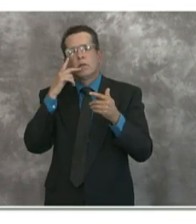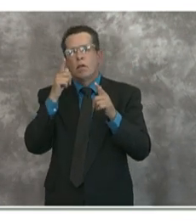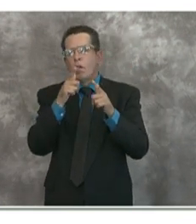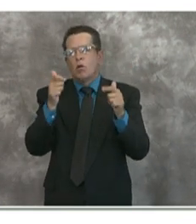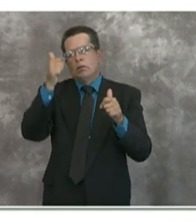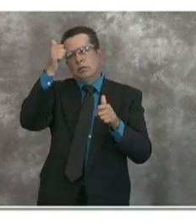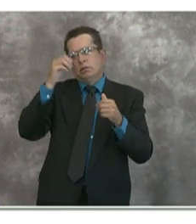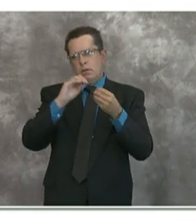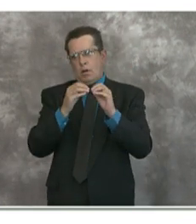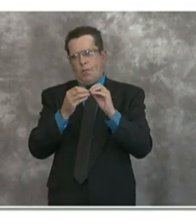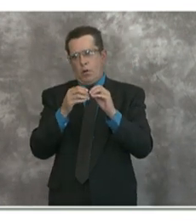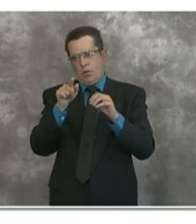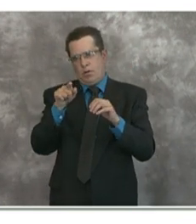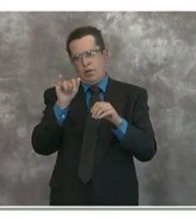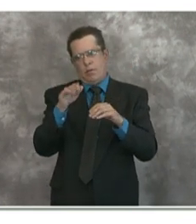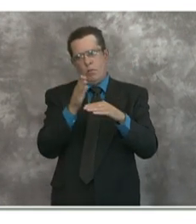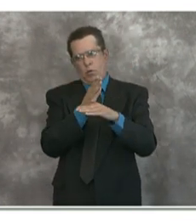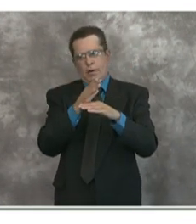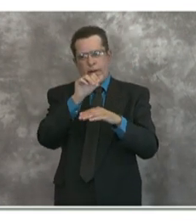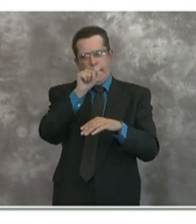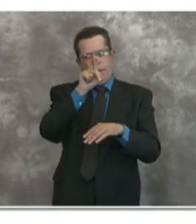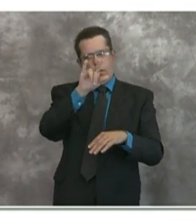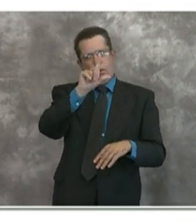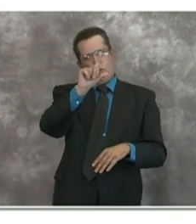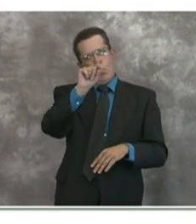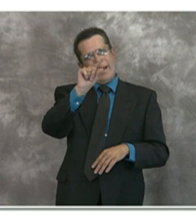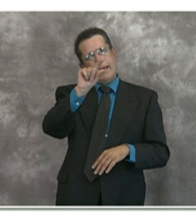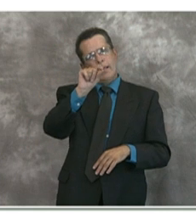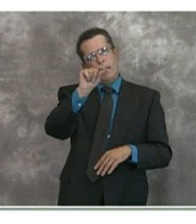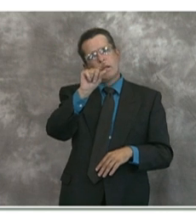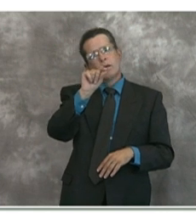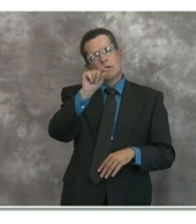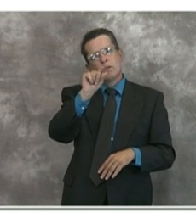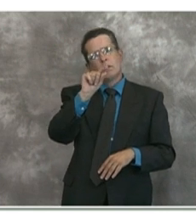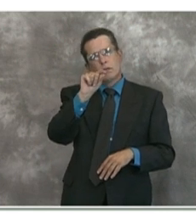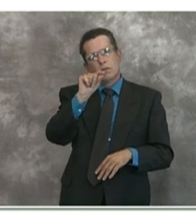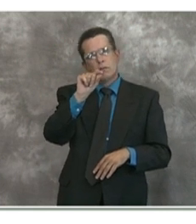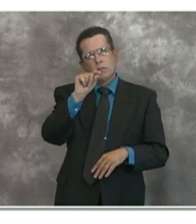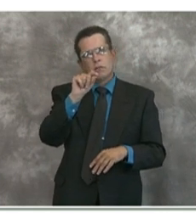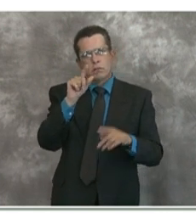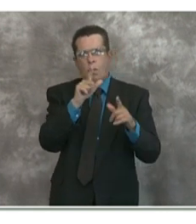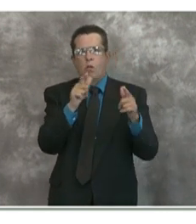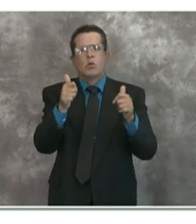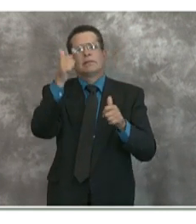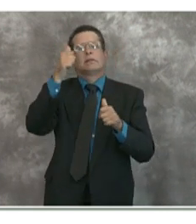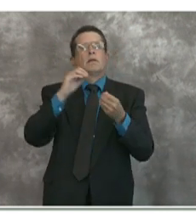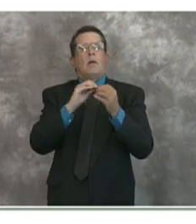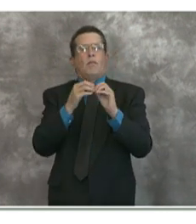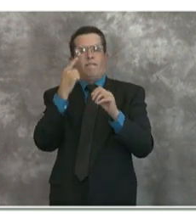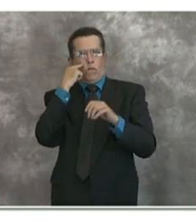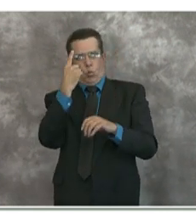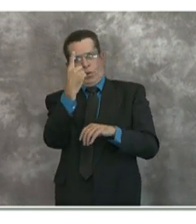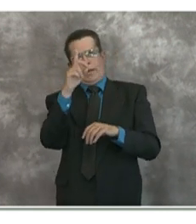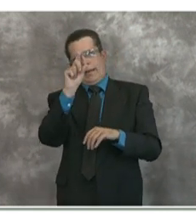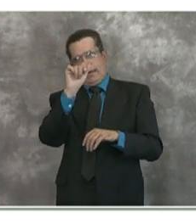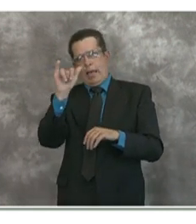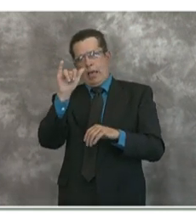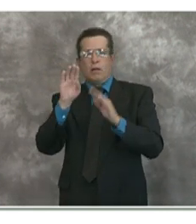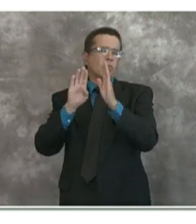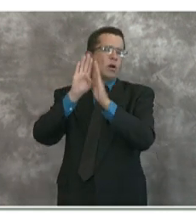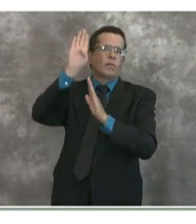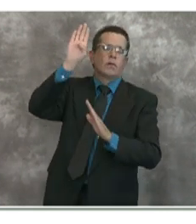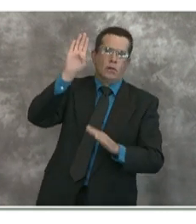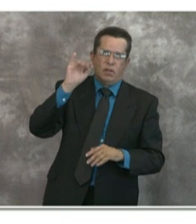of cases were between about April 20th. The largest number of cases for any one day